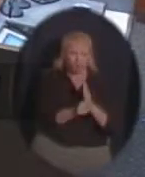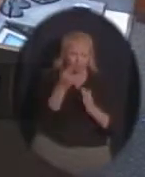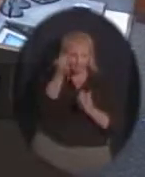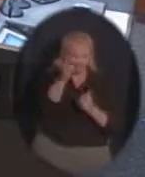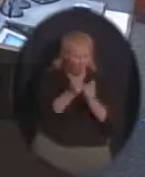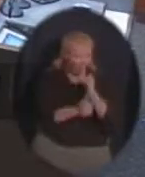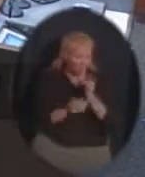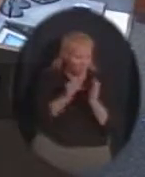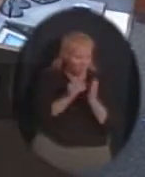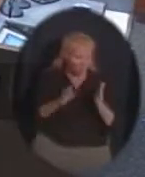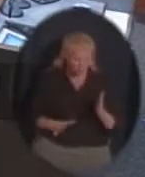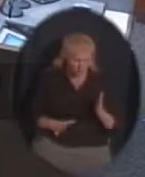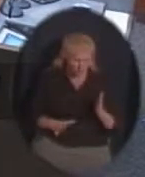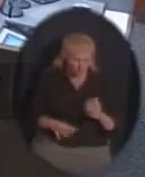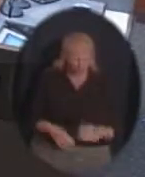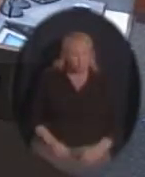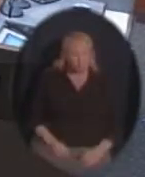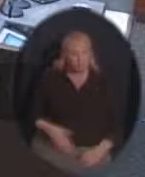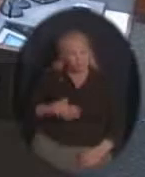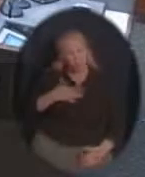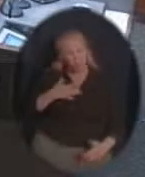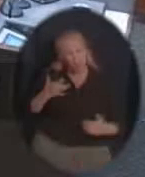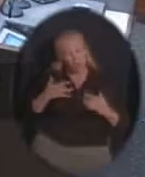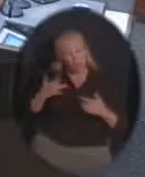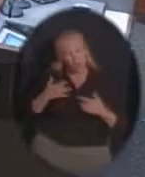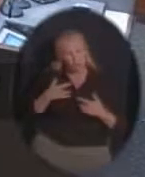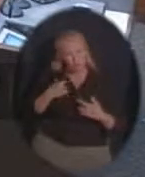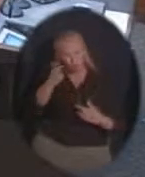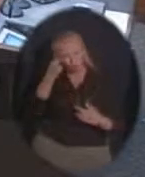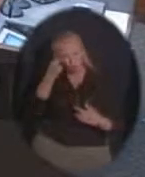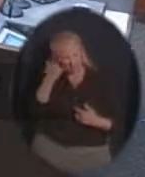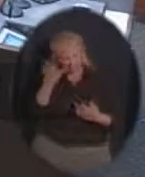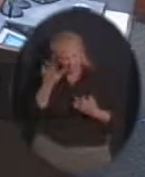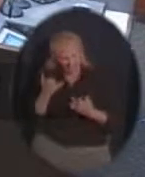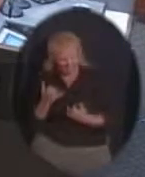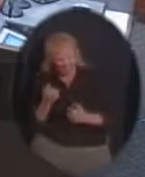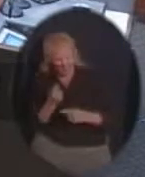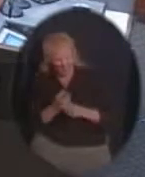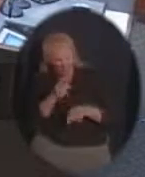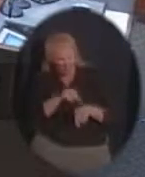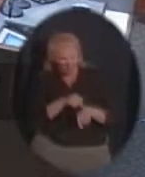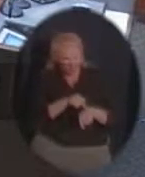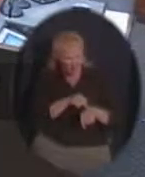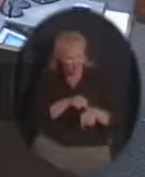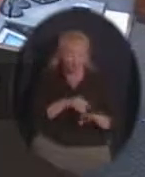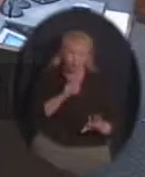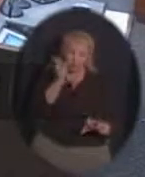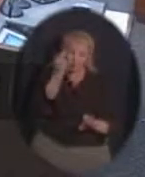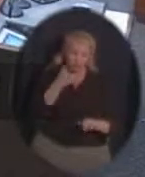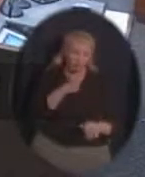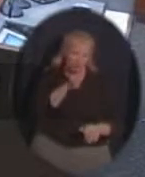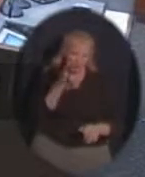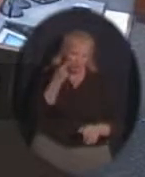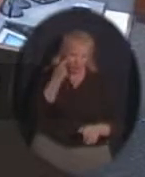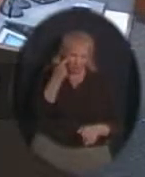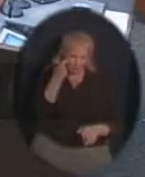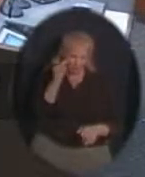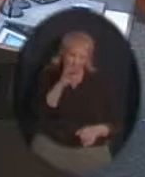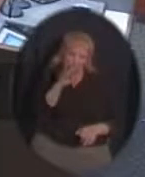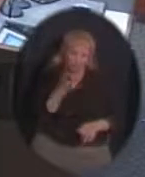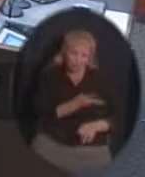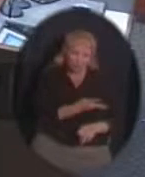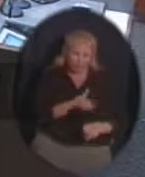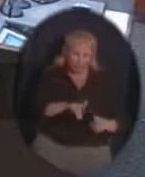struggle with, is this the right time? I don't believe that we should walk away from this either. But on the other hand,